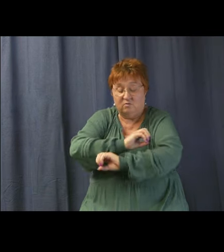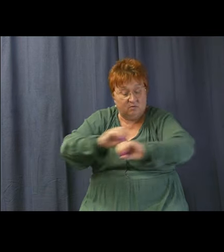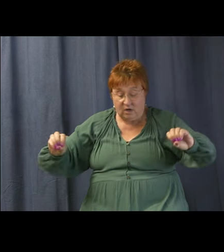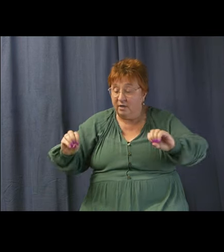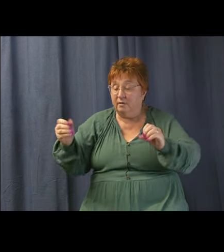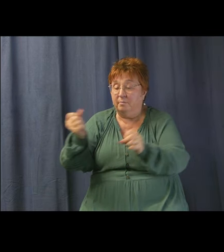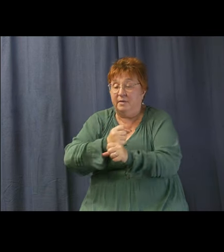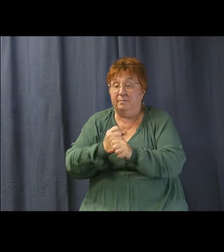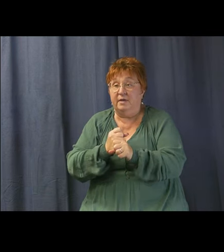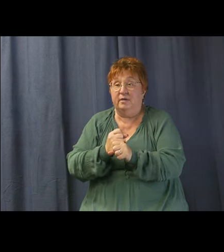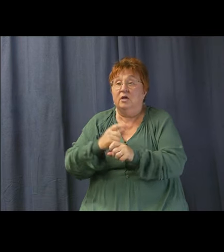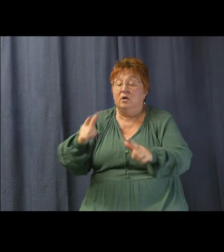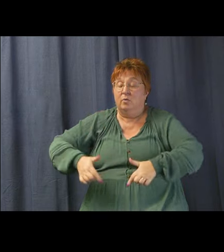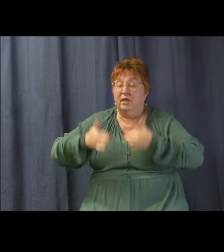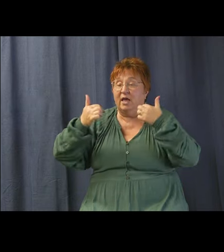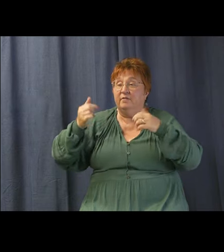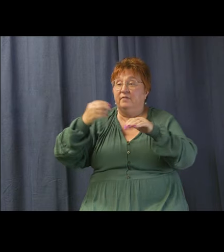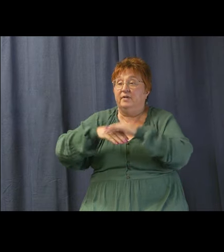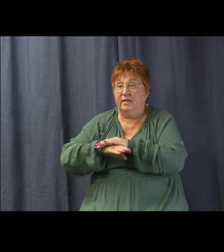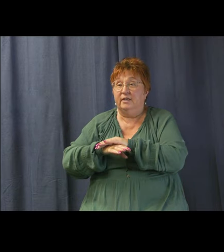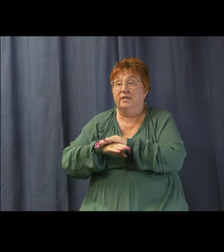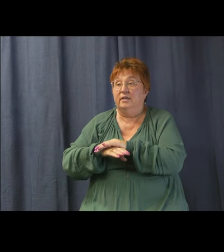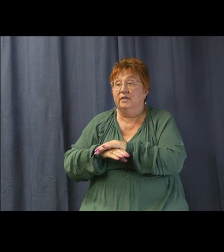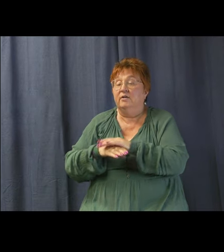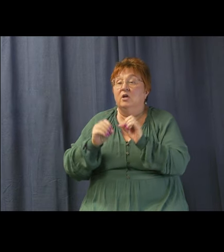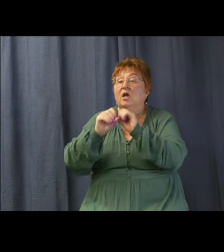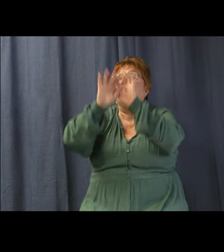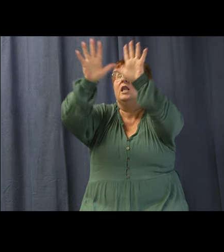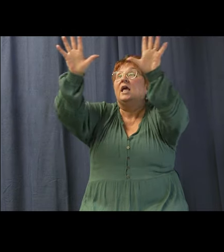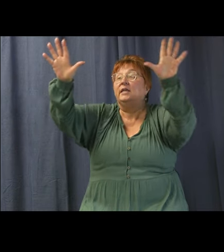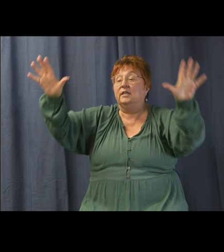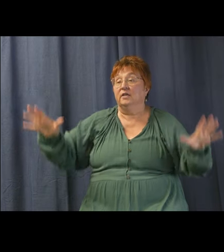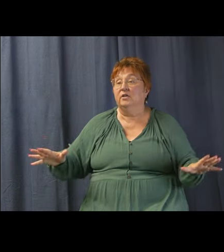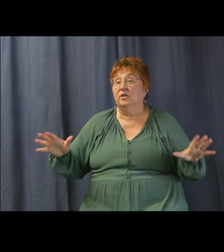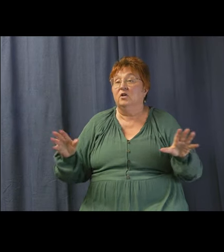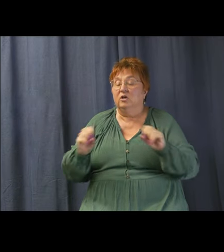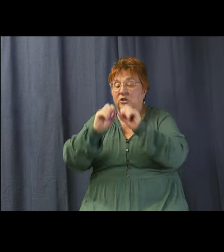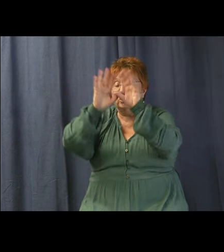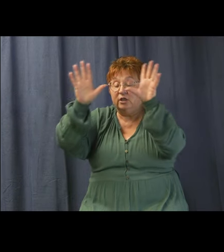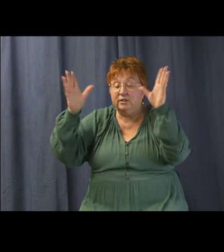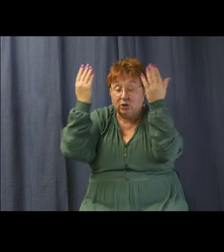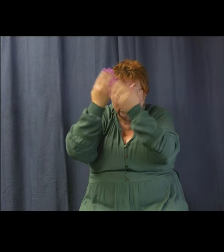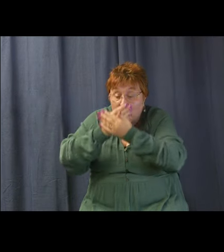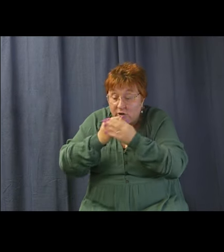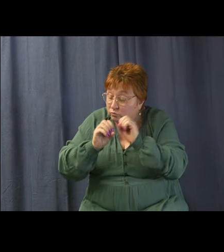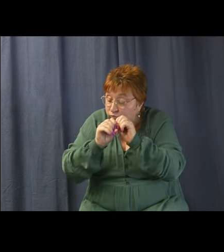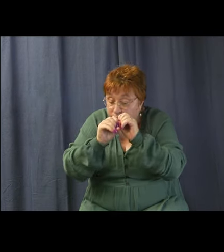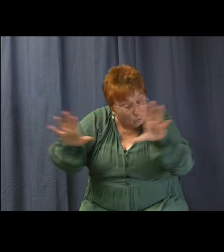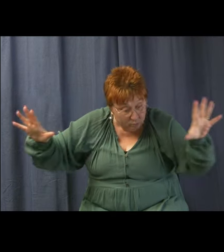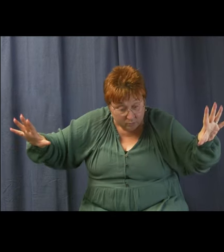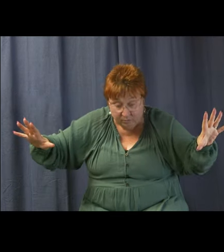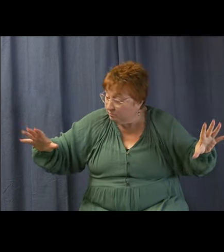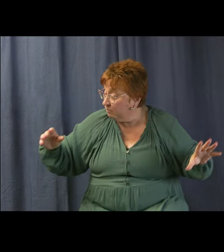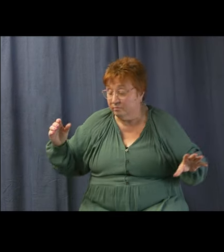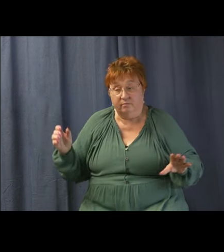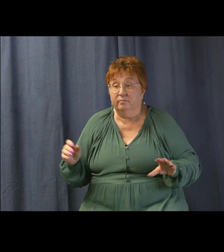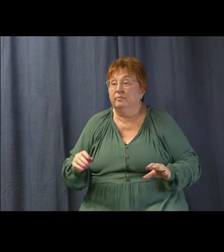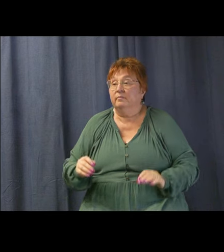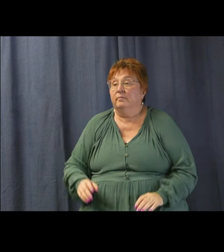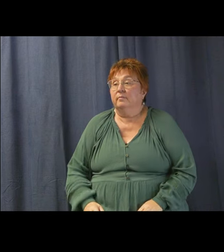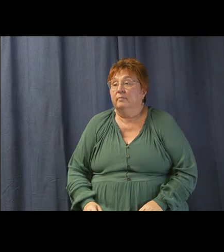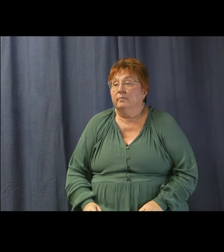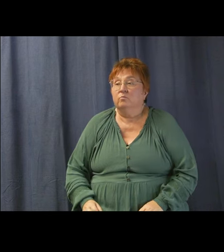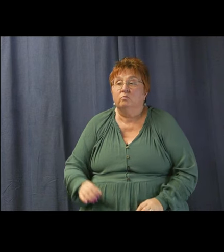made, and then was life, and the life was the light of men. The light shines in the darkness, and darkness has not overcome